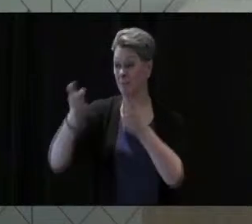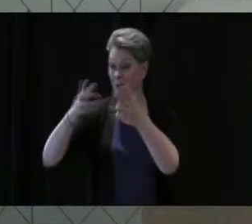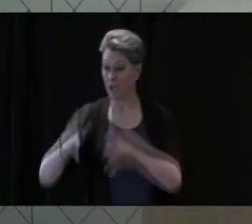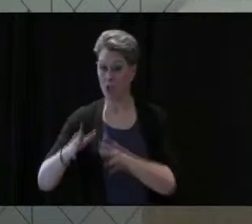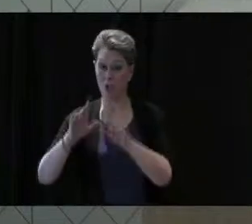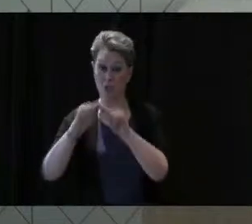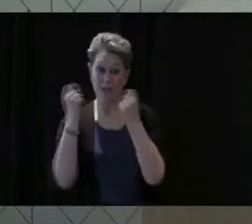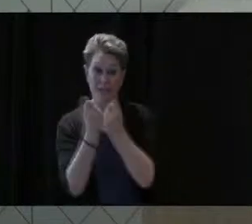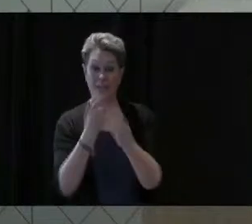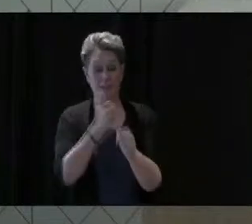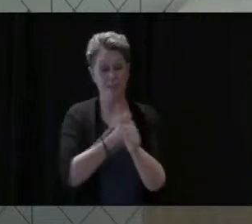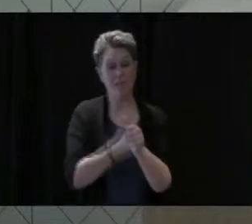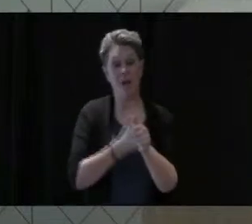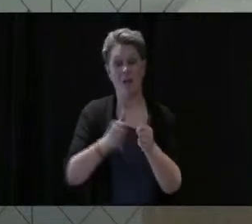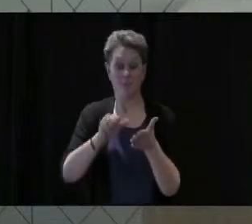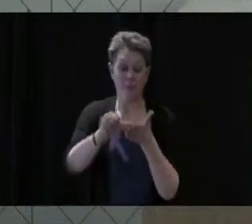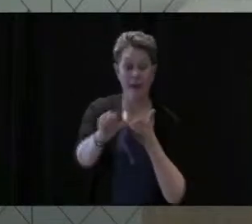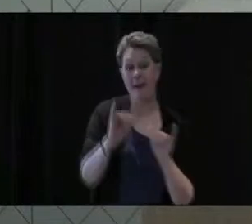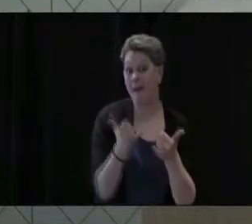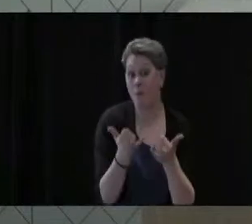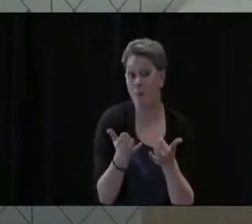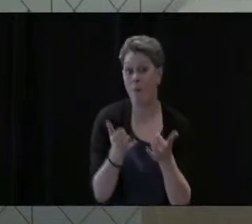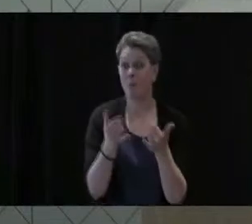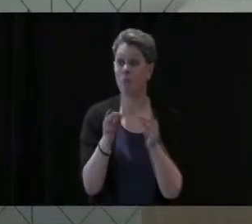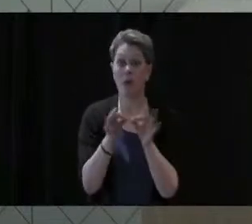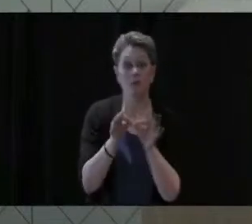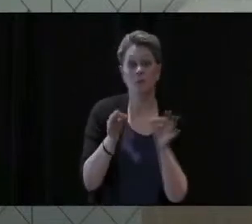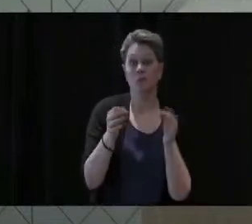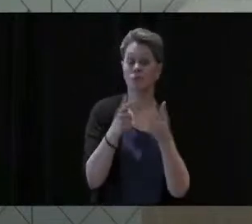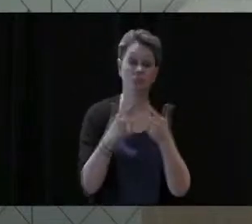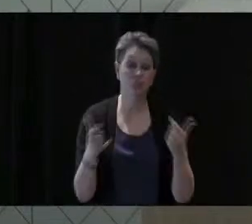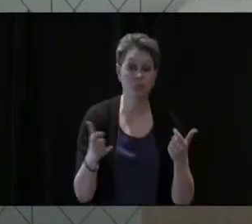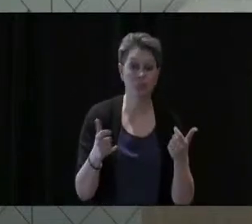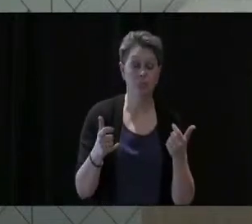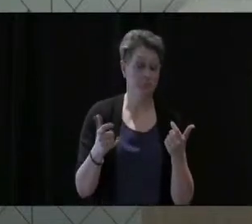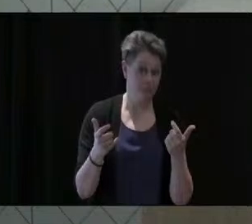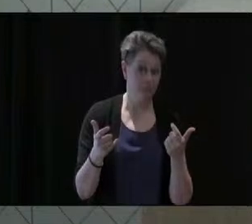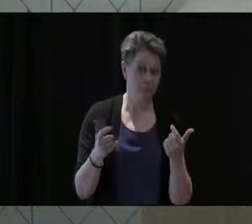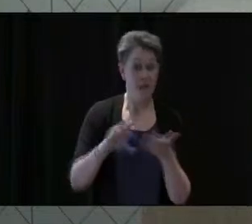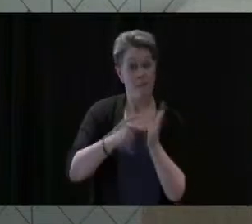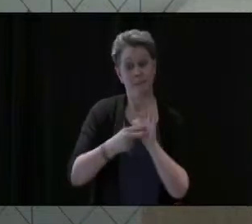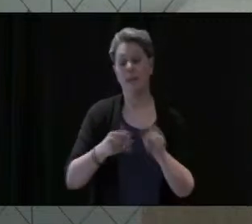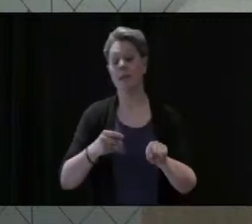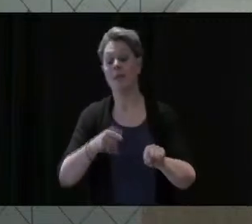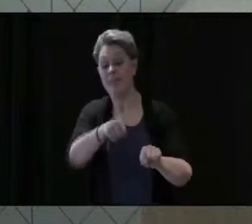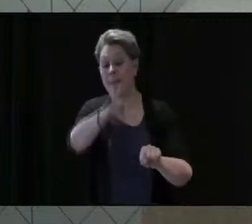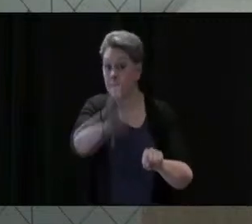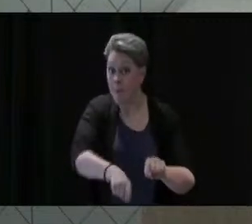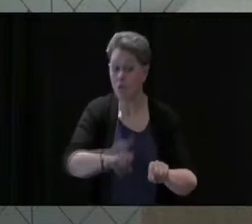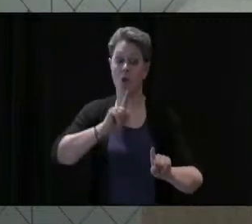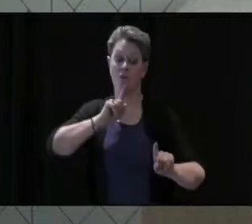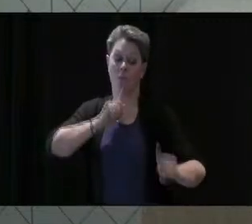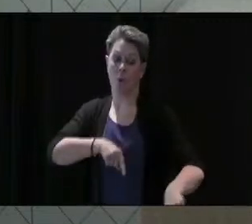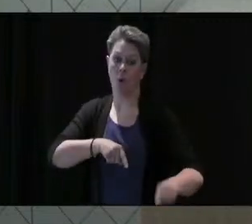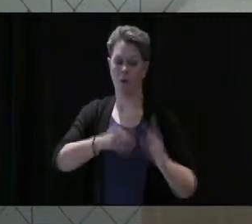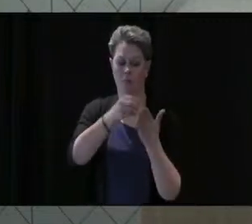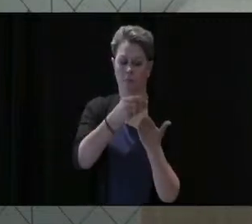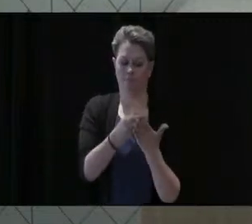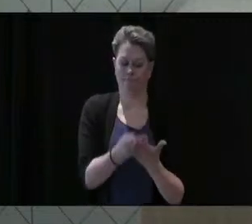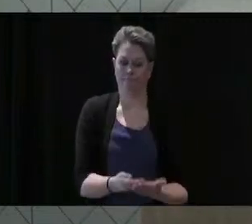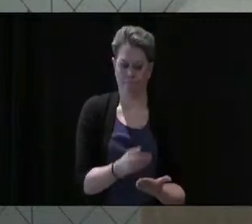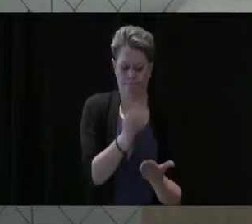And when is it that they will be asked to give a public accounting for what they have managed to